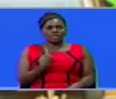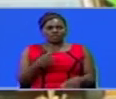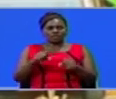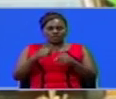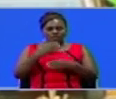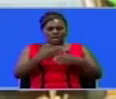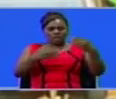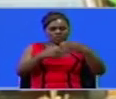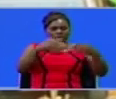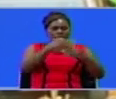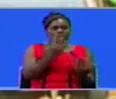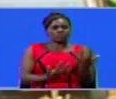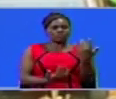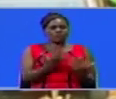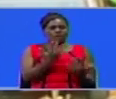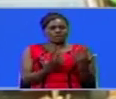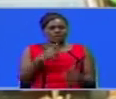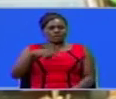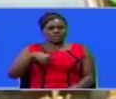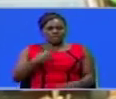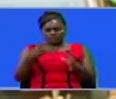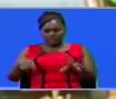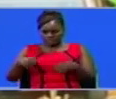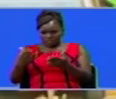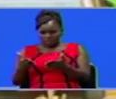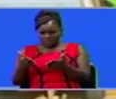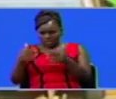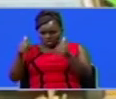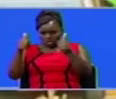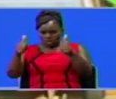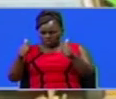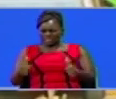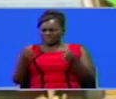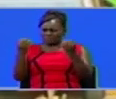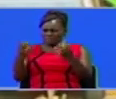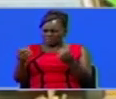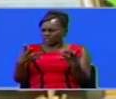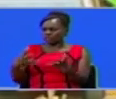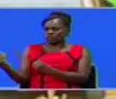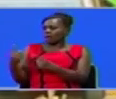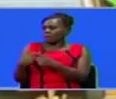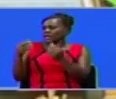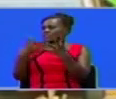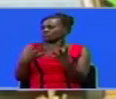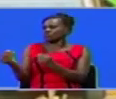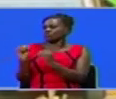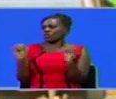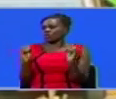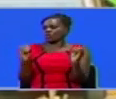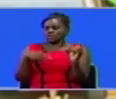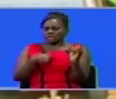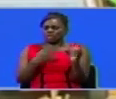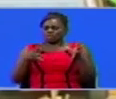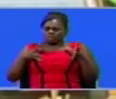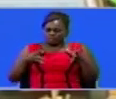destroyed the structures. We had given them a lot of notices to leave those places, but they become adamant. So we are